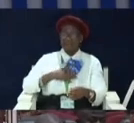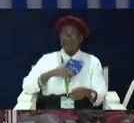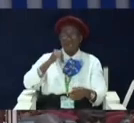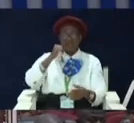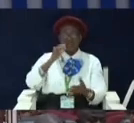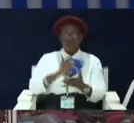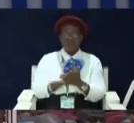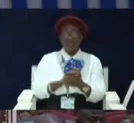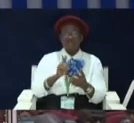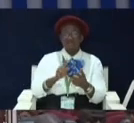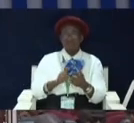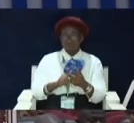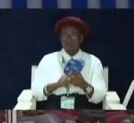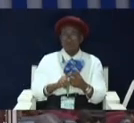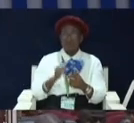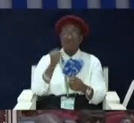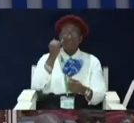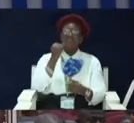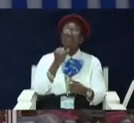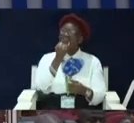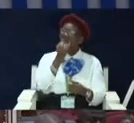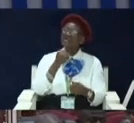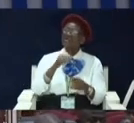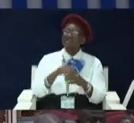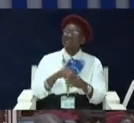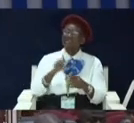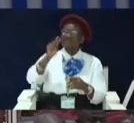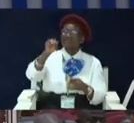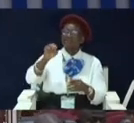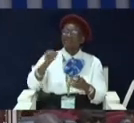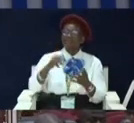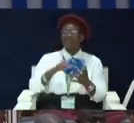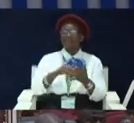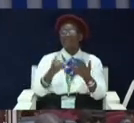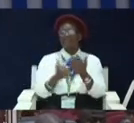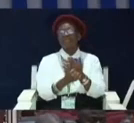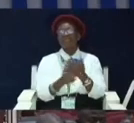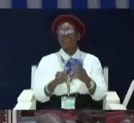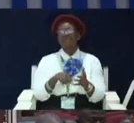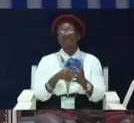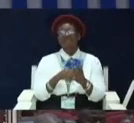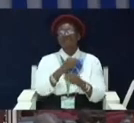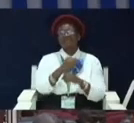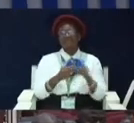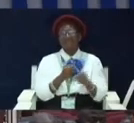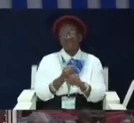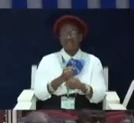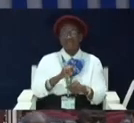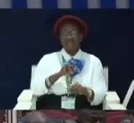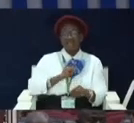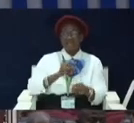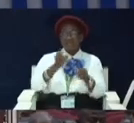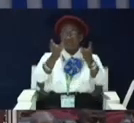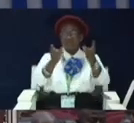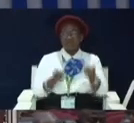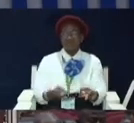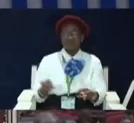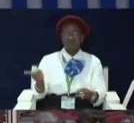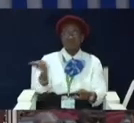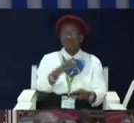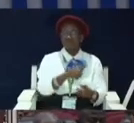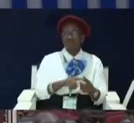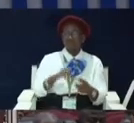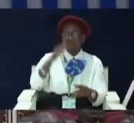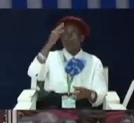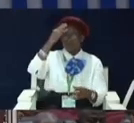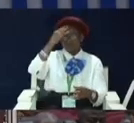Israeli. In May this year. Ní oṣù karùn-ún ọdún yìí. I want you to know that registration closes